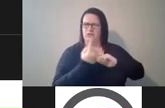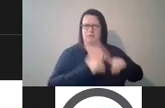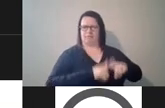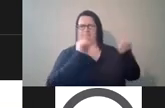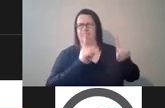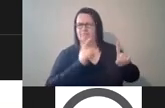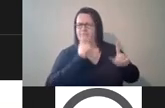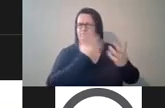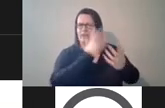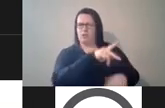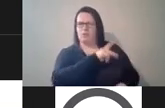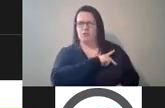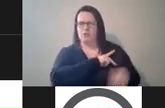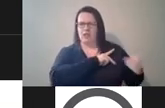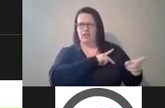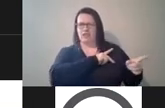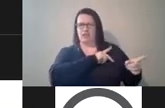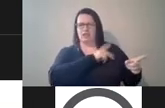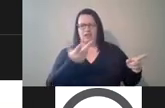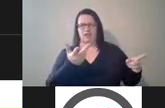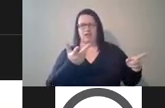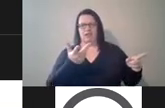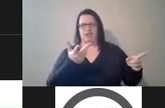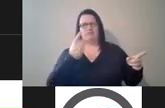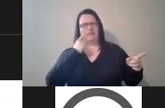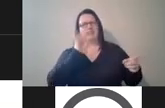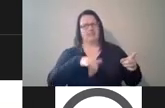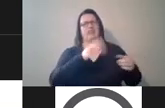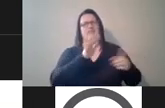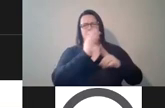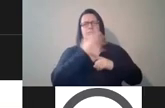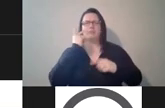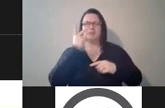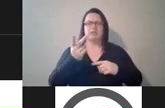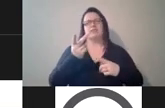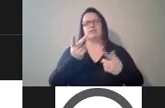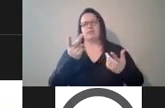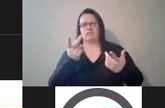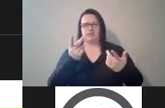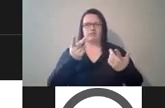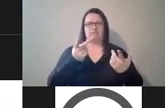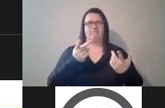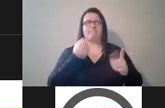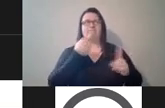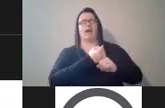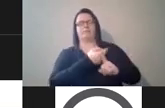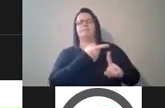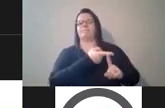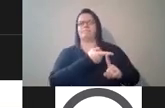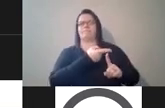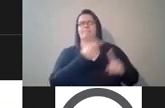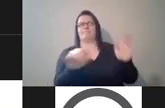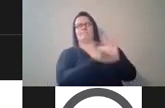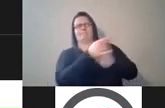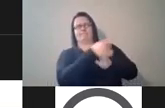just not, they don't seem like the same person anymore. I think that's a common, major red flag / trigger that we often see in adult protection. So just thought it'd be helpful to